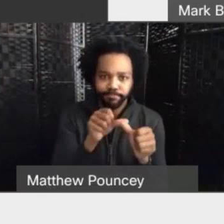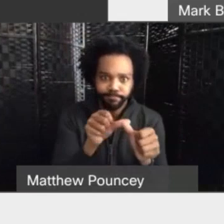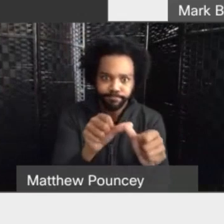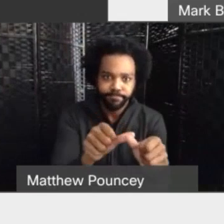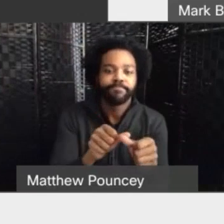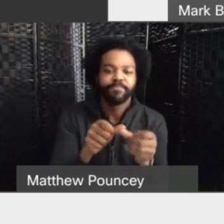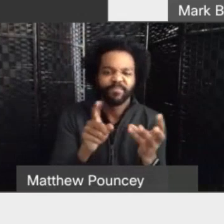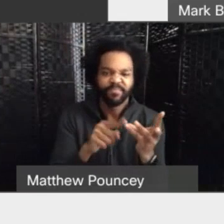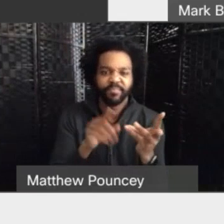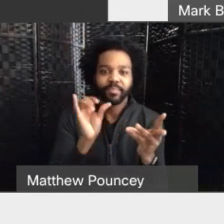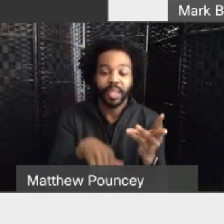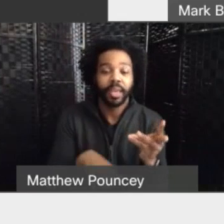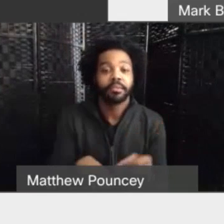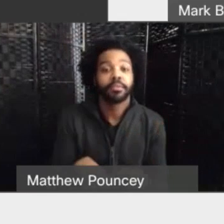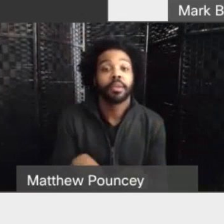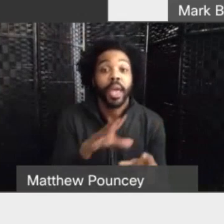as well as